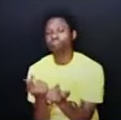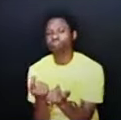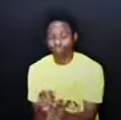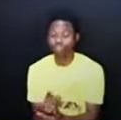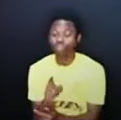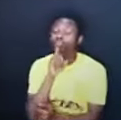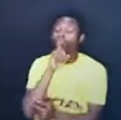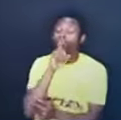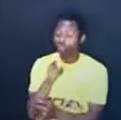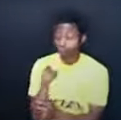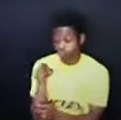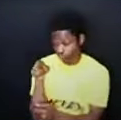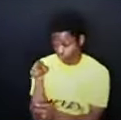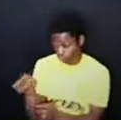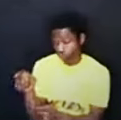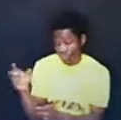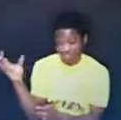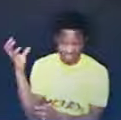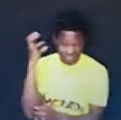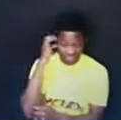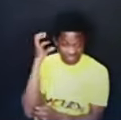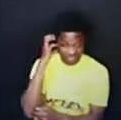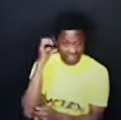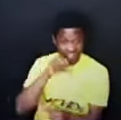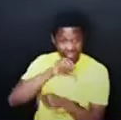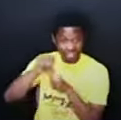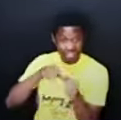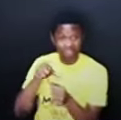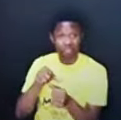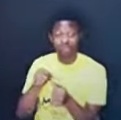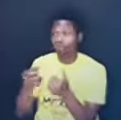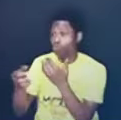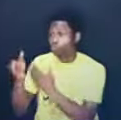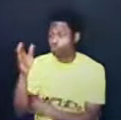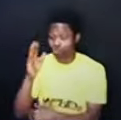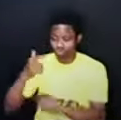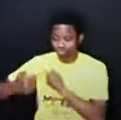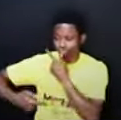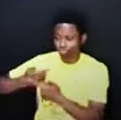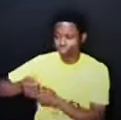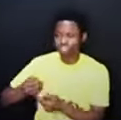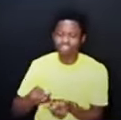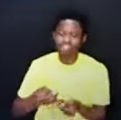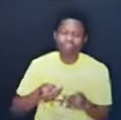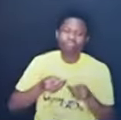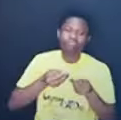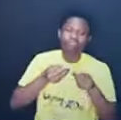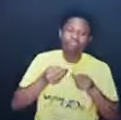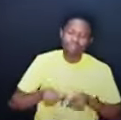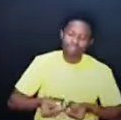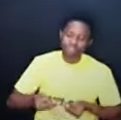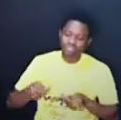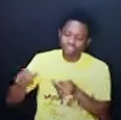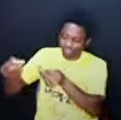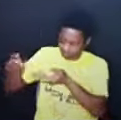surely you have heard about the administration of God's grace that was given to me for